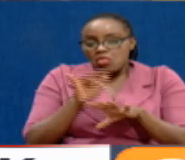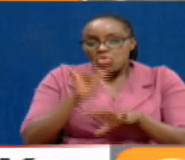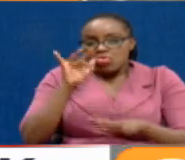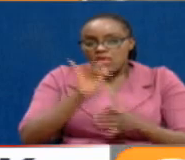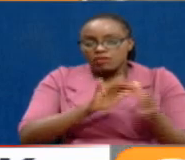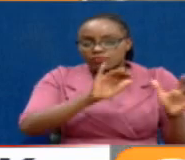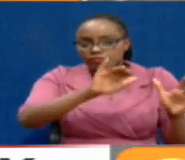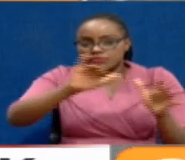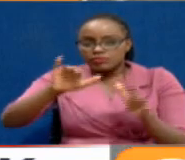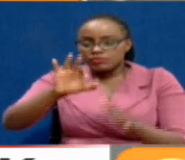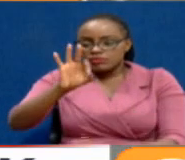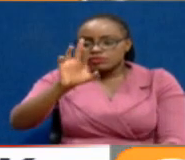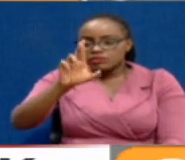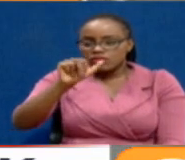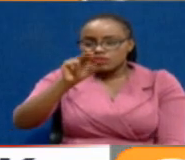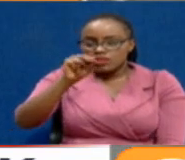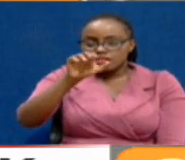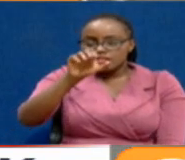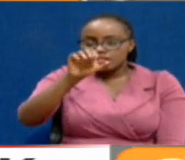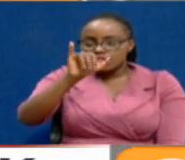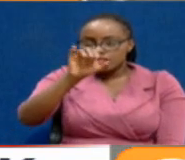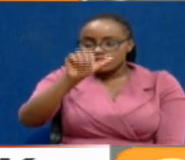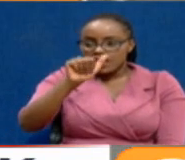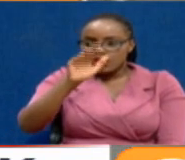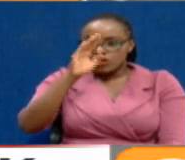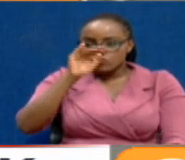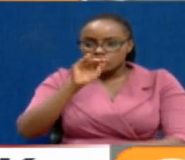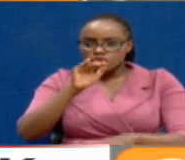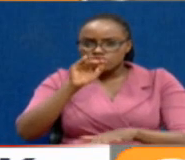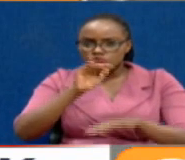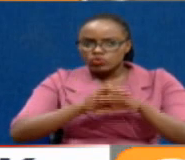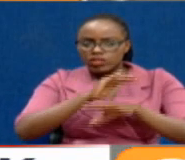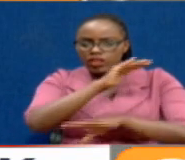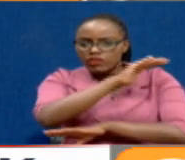Okay, Francisca from Jericho is calling in. Francisca, good evening.